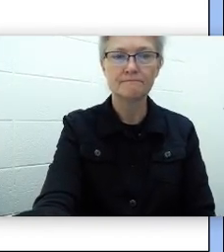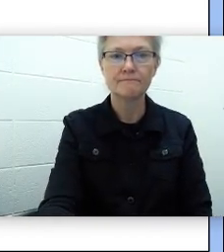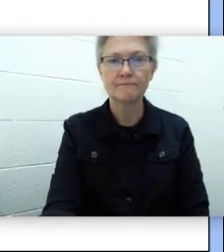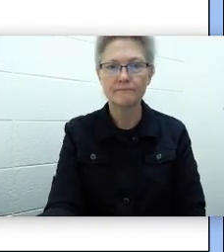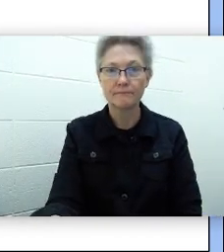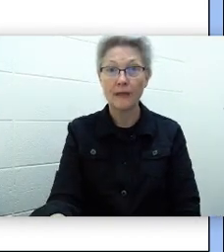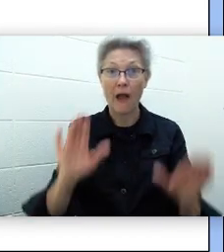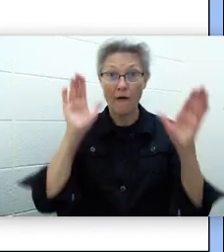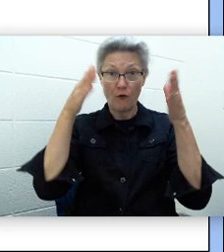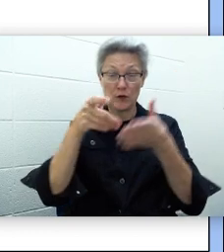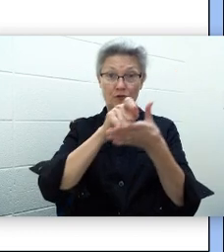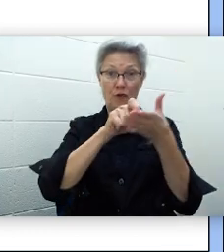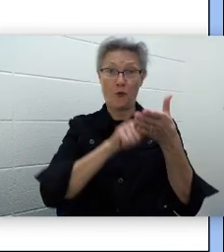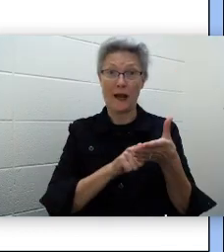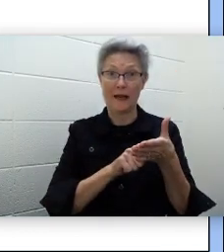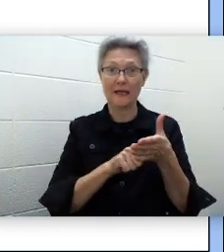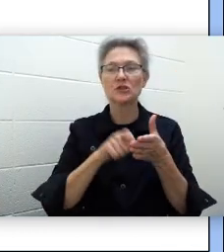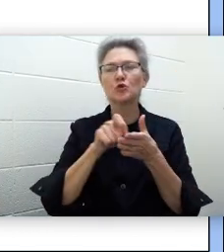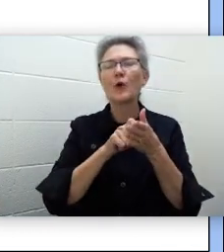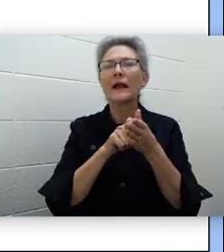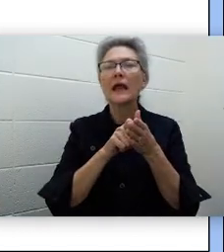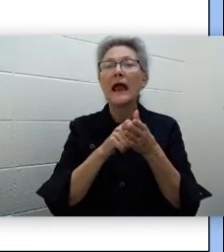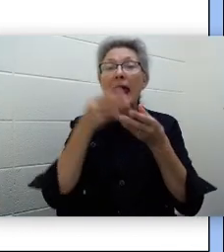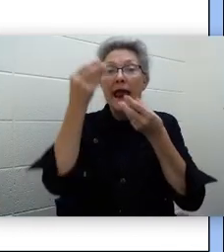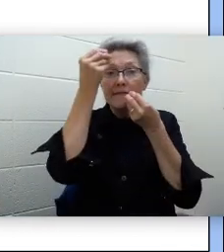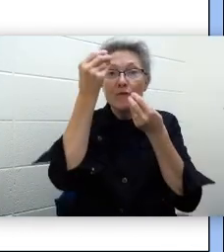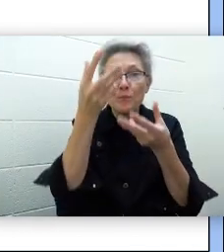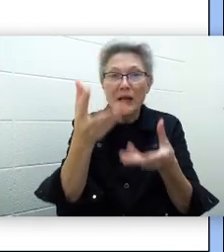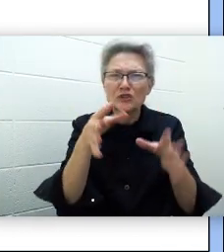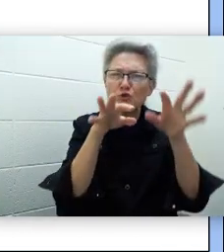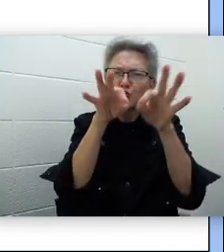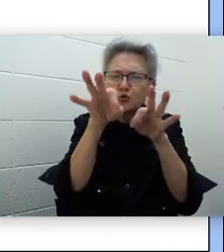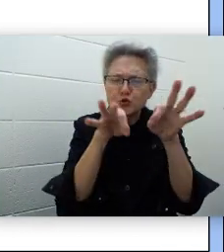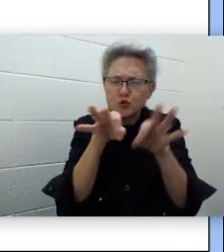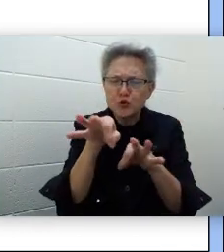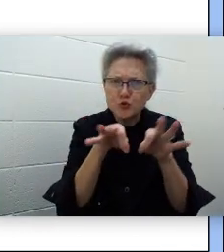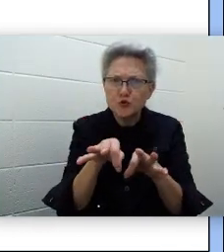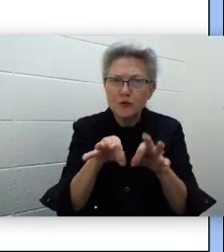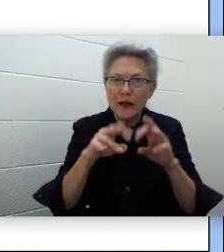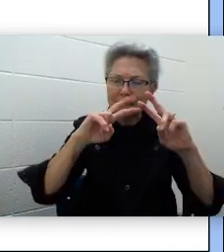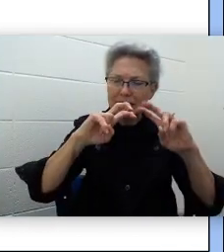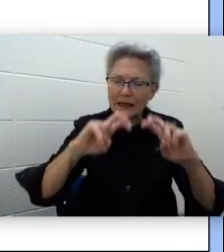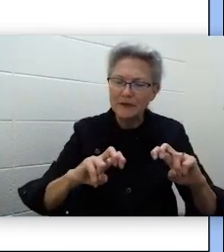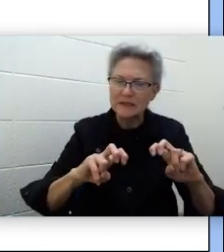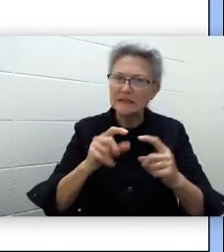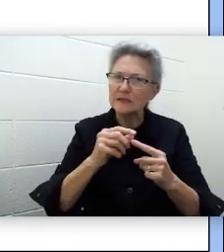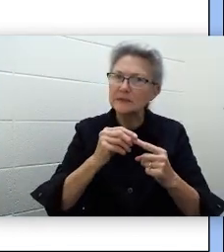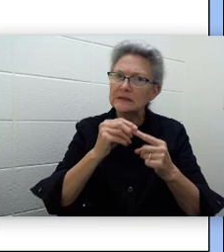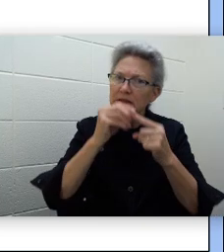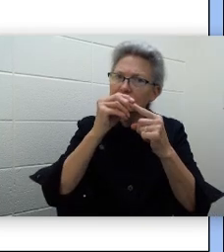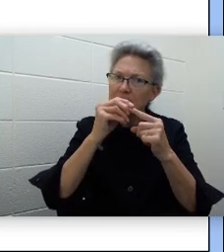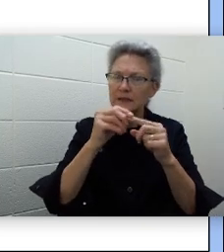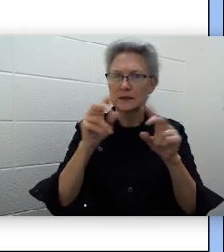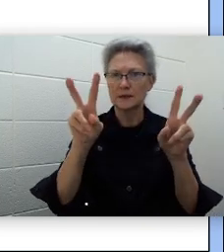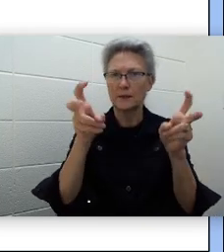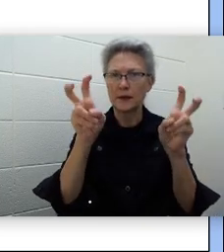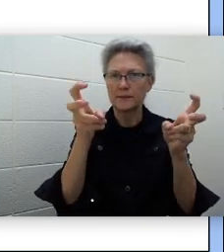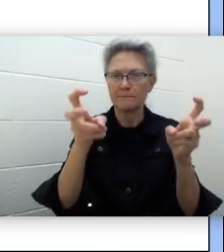Our focus for writing today is to write an informative piece that examines a specific topic.